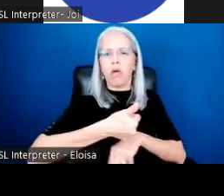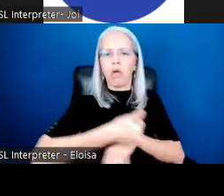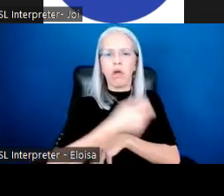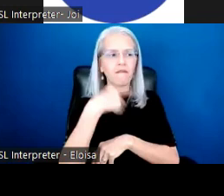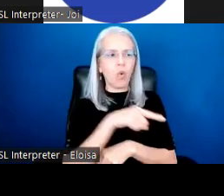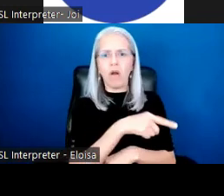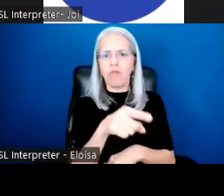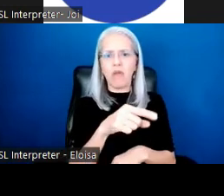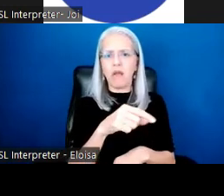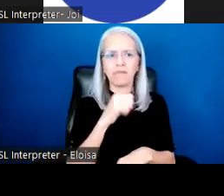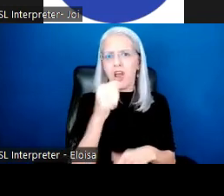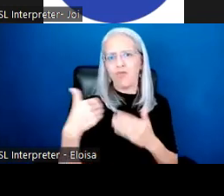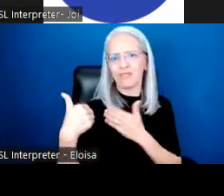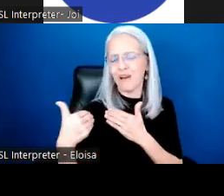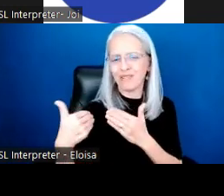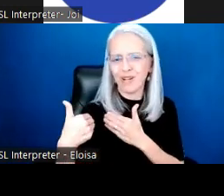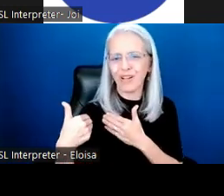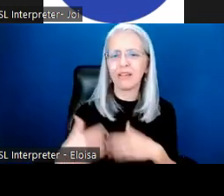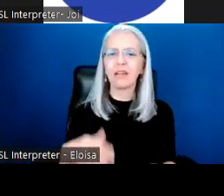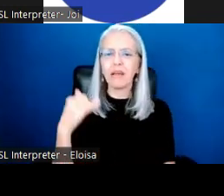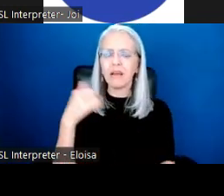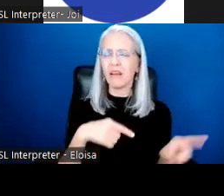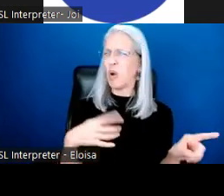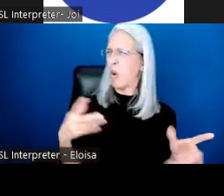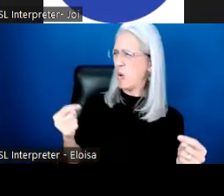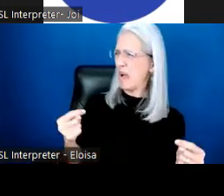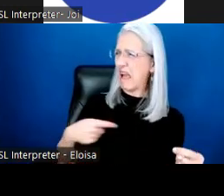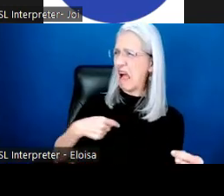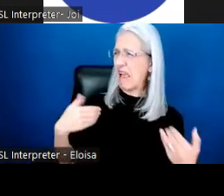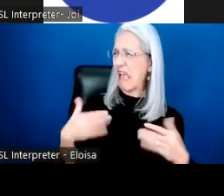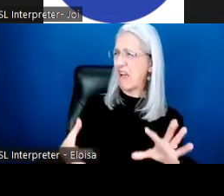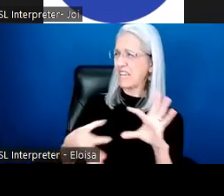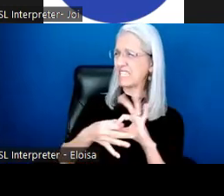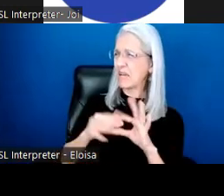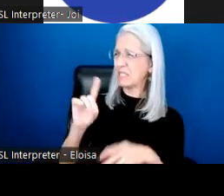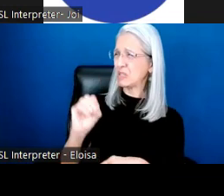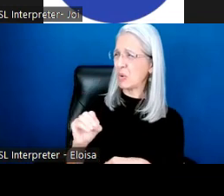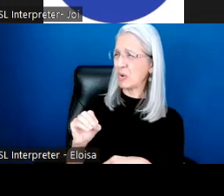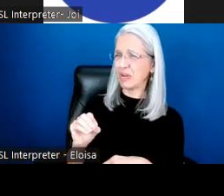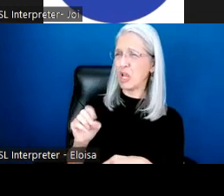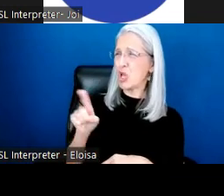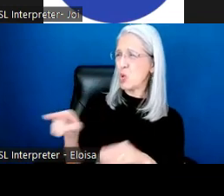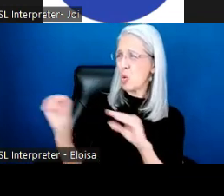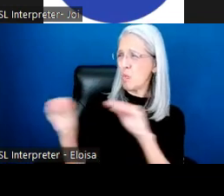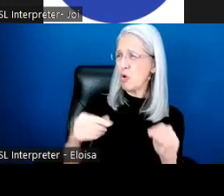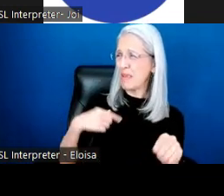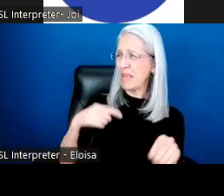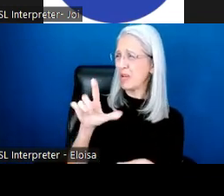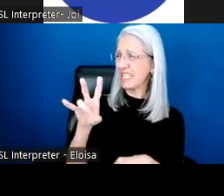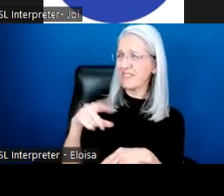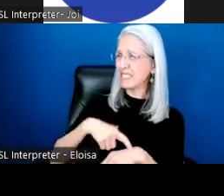not responsible. You're telling me I've got attachment disorder? You're the one that moved me 27 times.